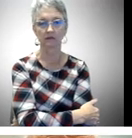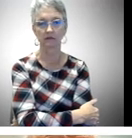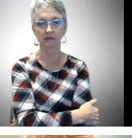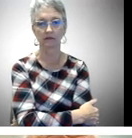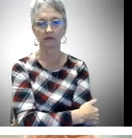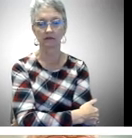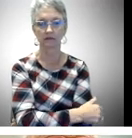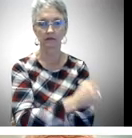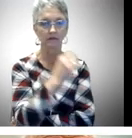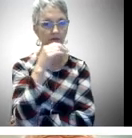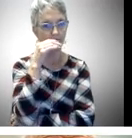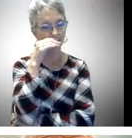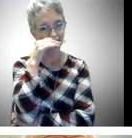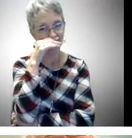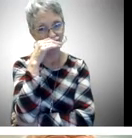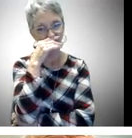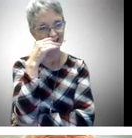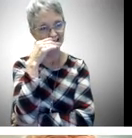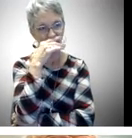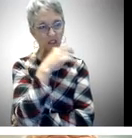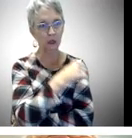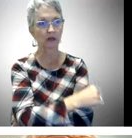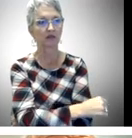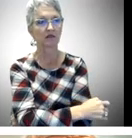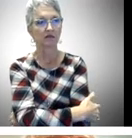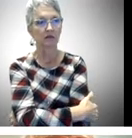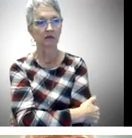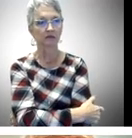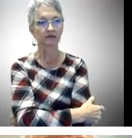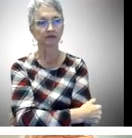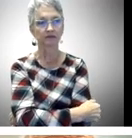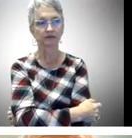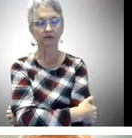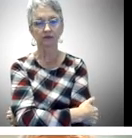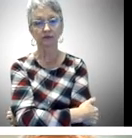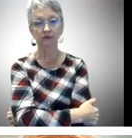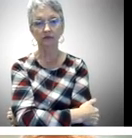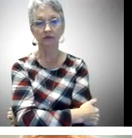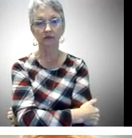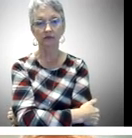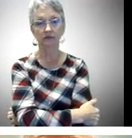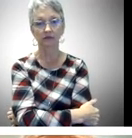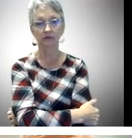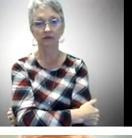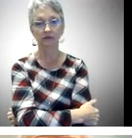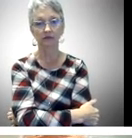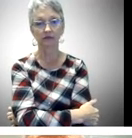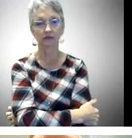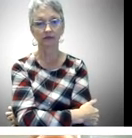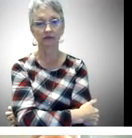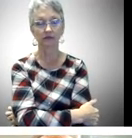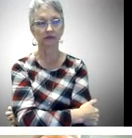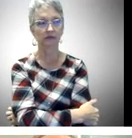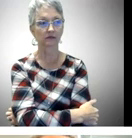sons or daughters that have pretty significant disabilities. And at the end of the process, they accused me of selling them out. And the reason for it is they